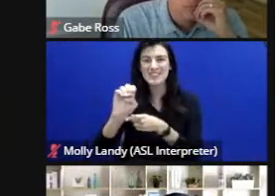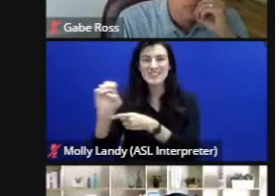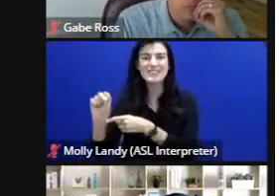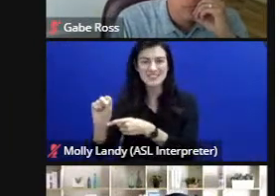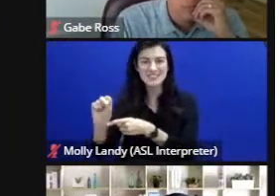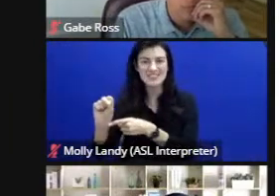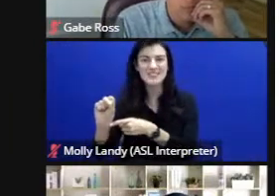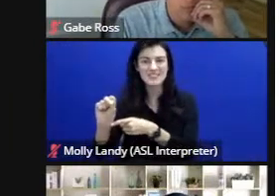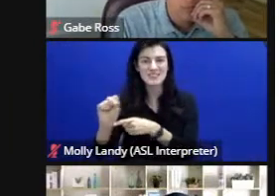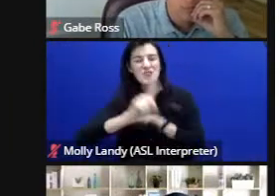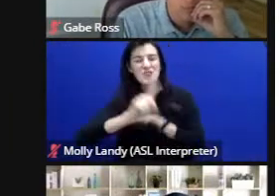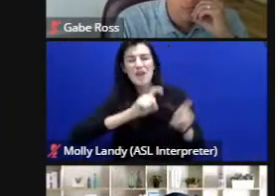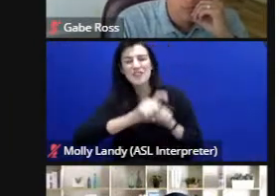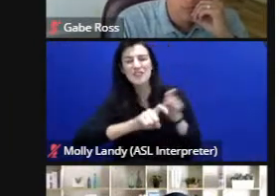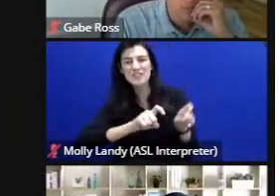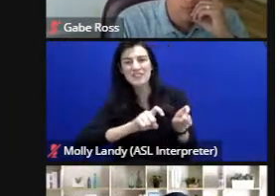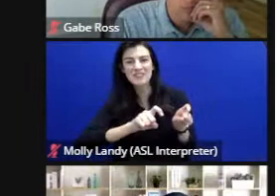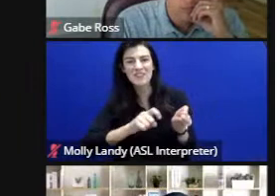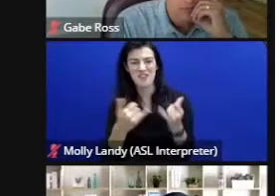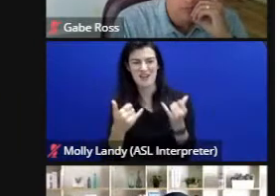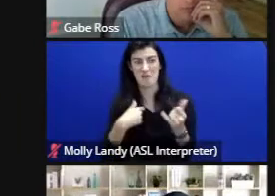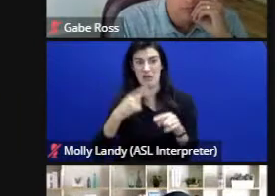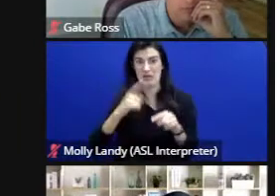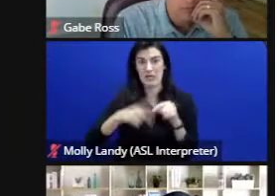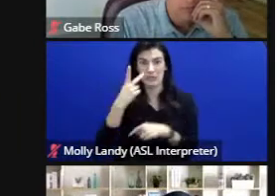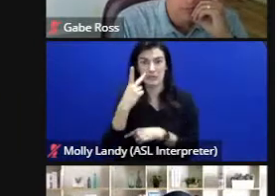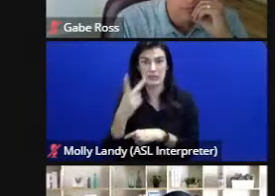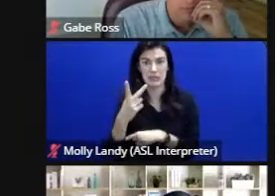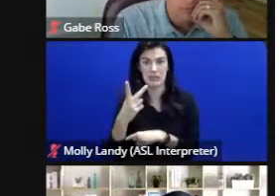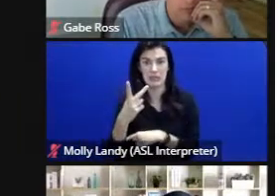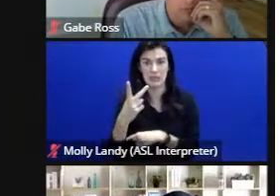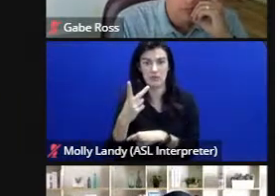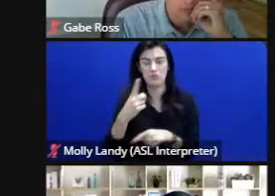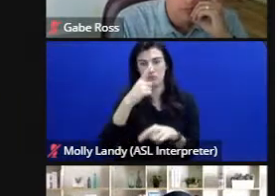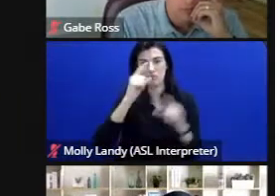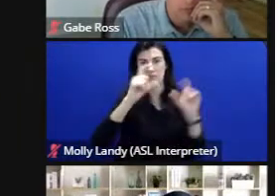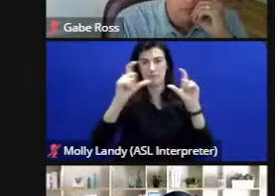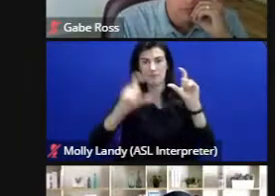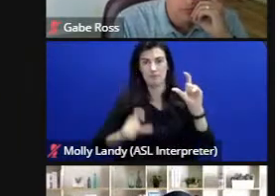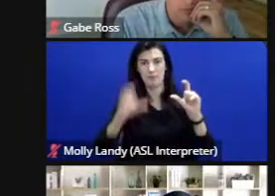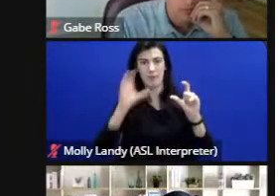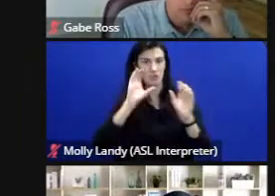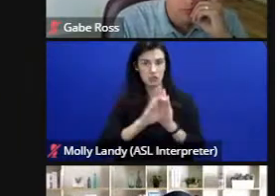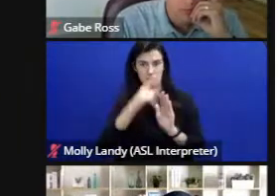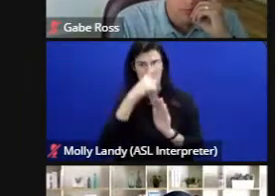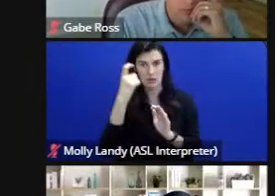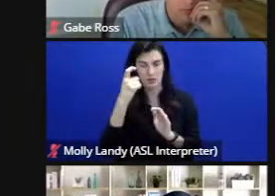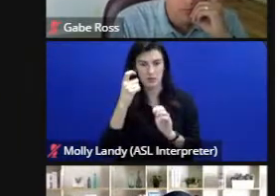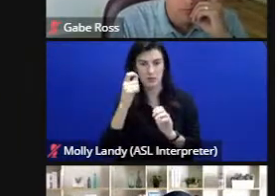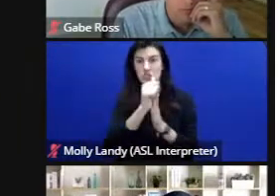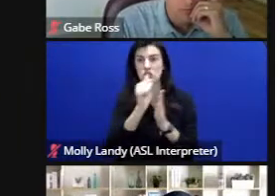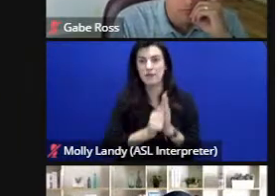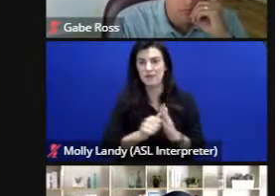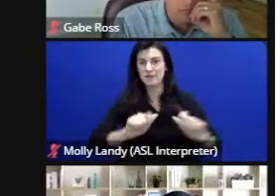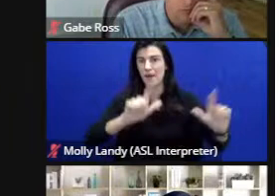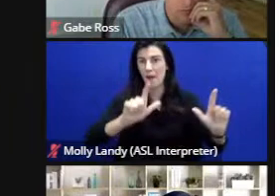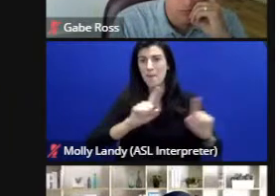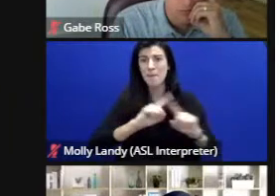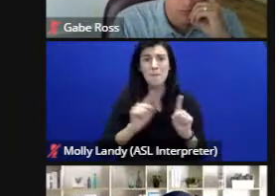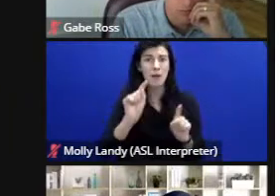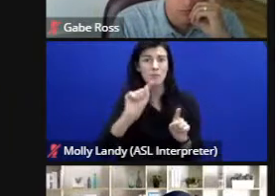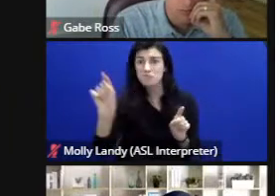because the agenda's up, but are there questions or need for clarification from any